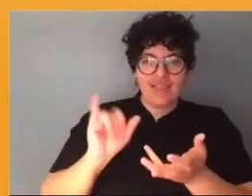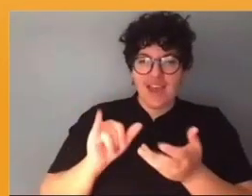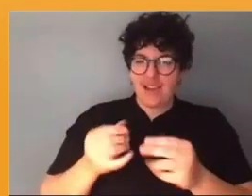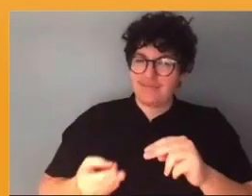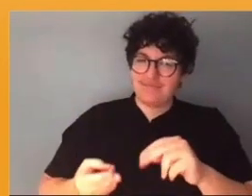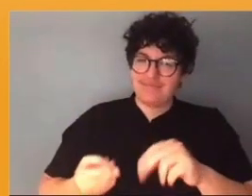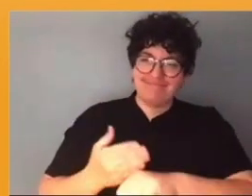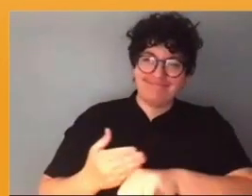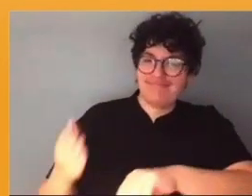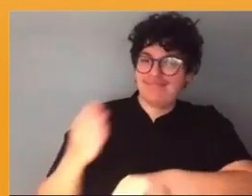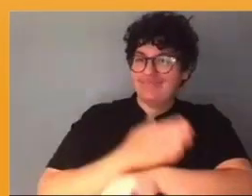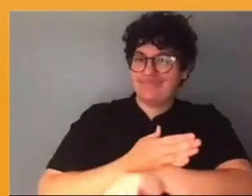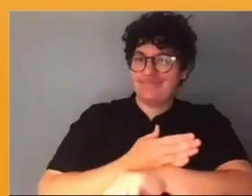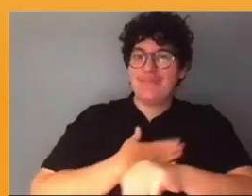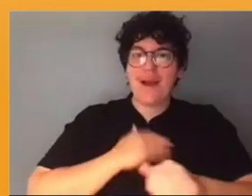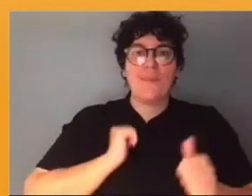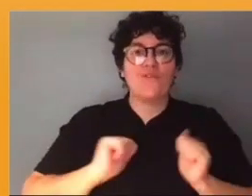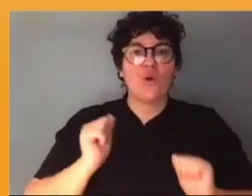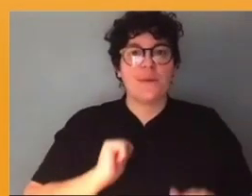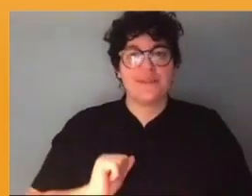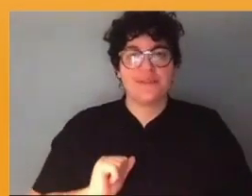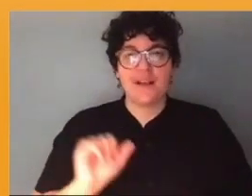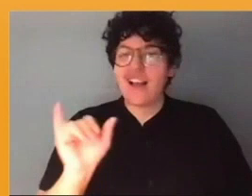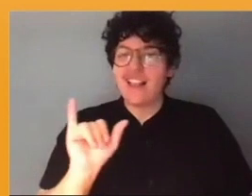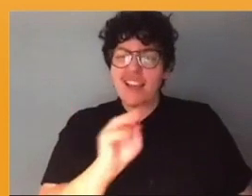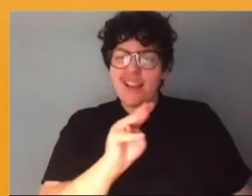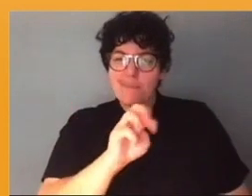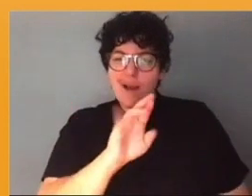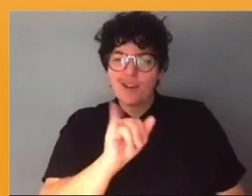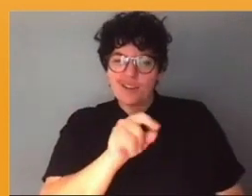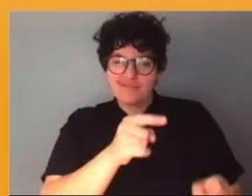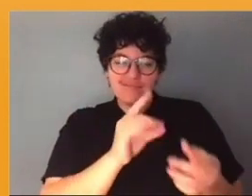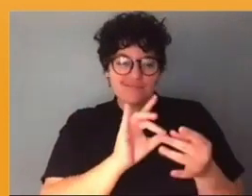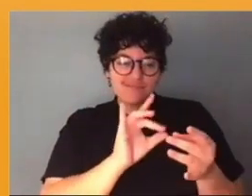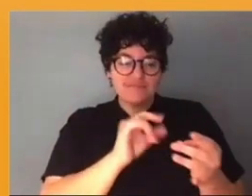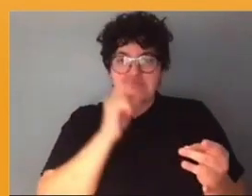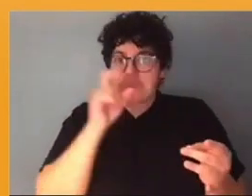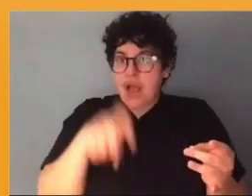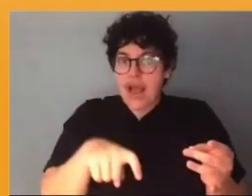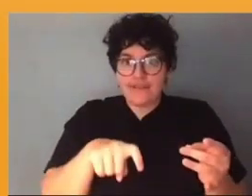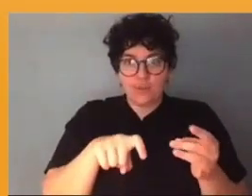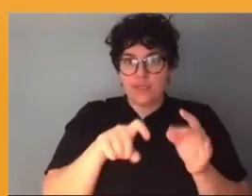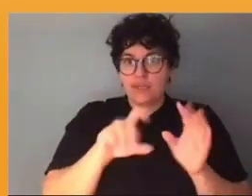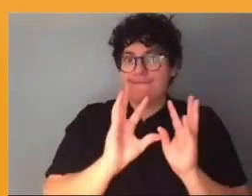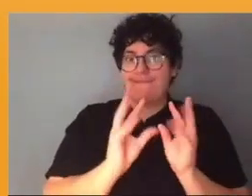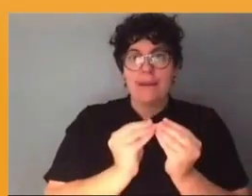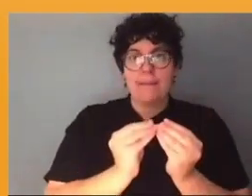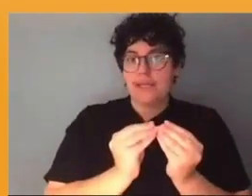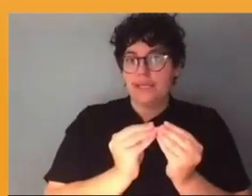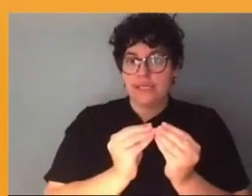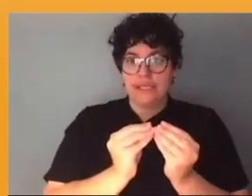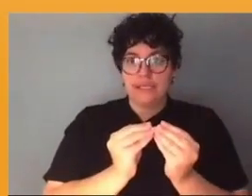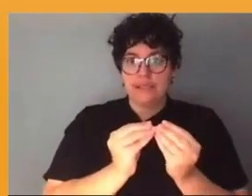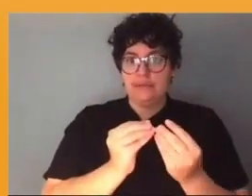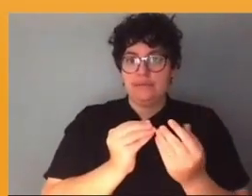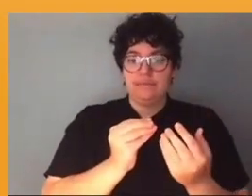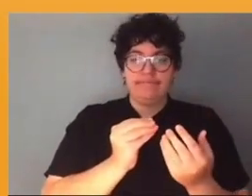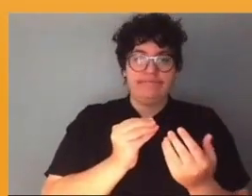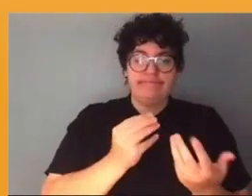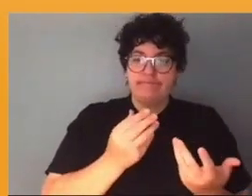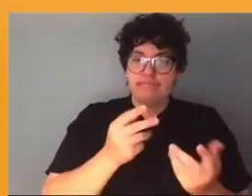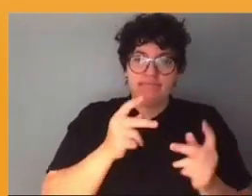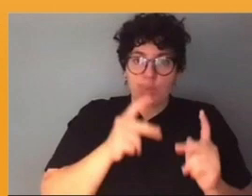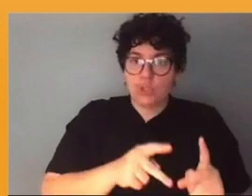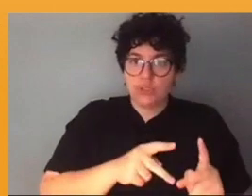I think it doesn't, like Mari said, it doesn't have to be a family member. It can be anybody who, you know, you have a